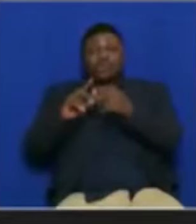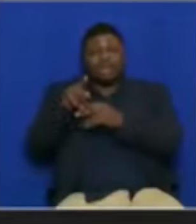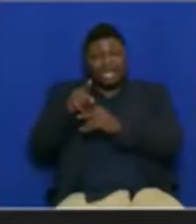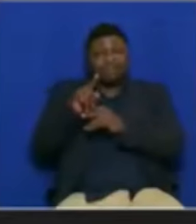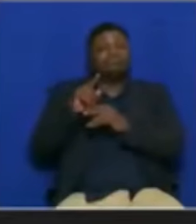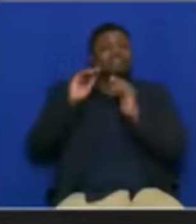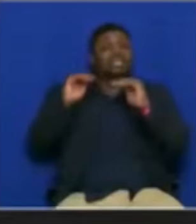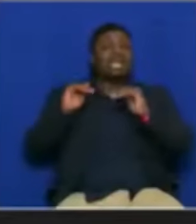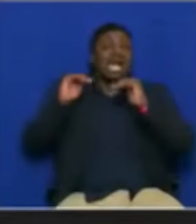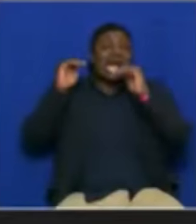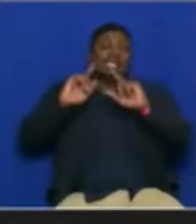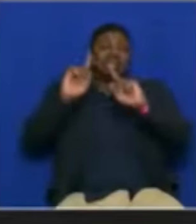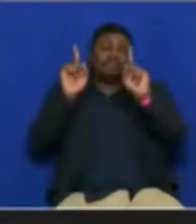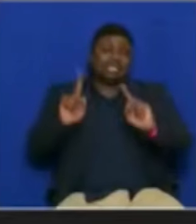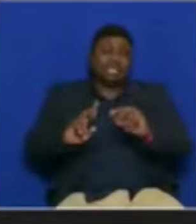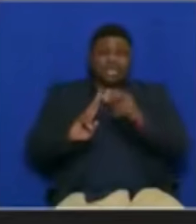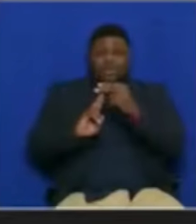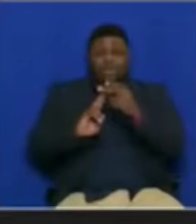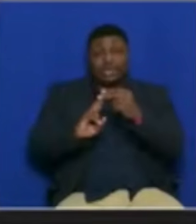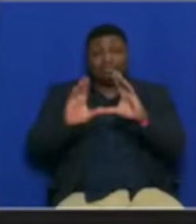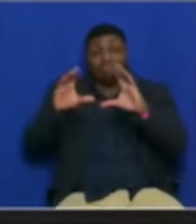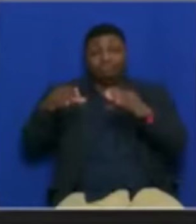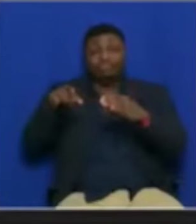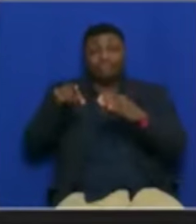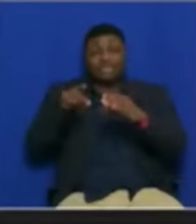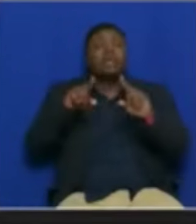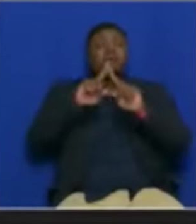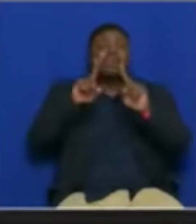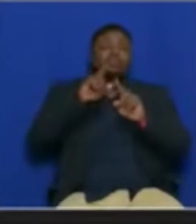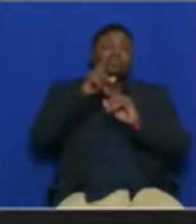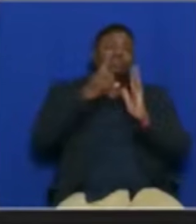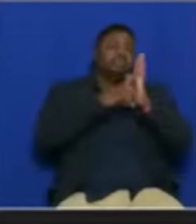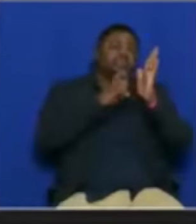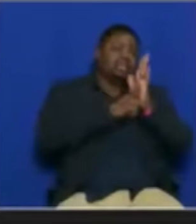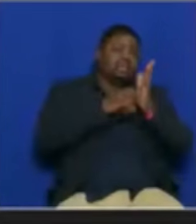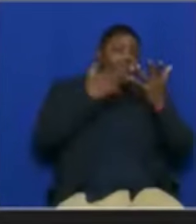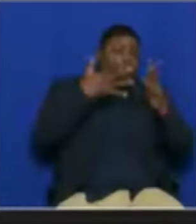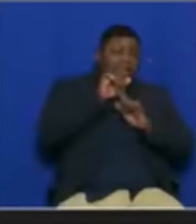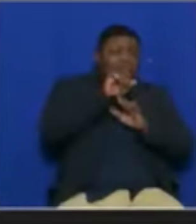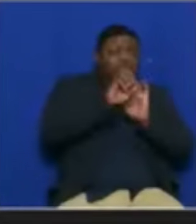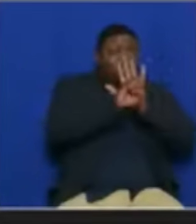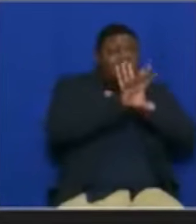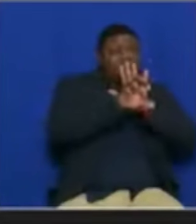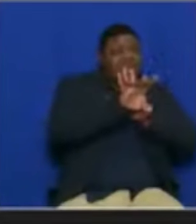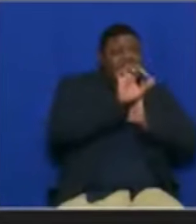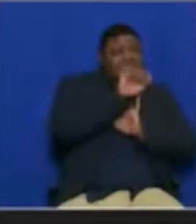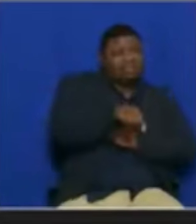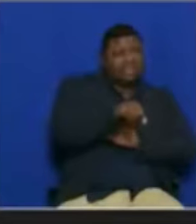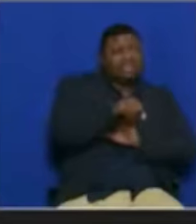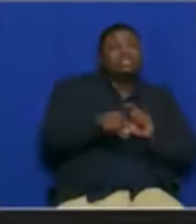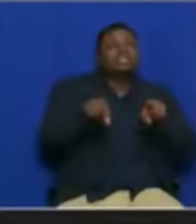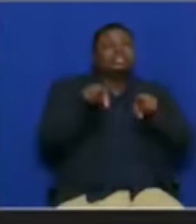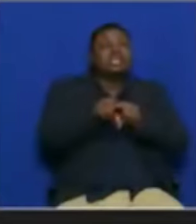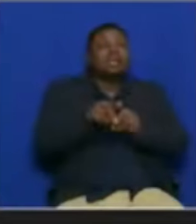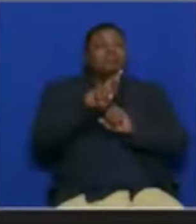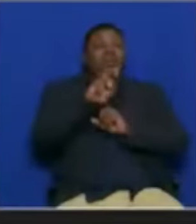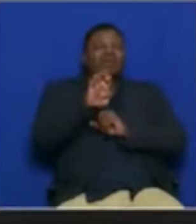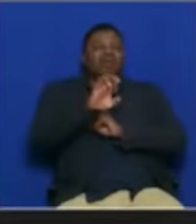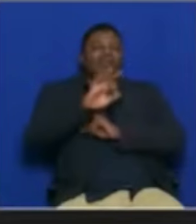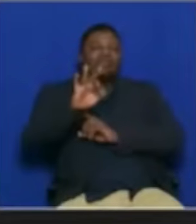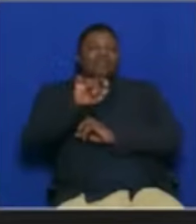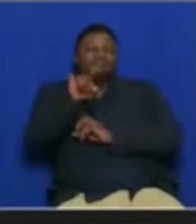2, you say it was advertised on that particular date. Then you reference the national instruction at